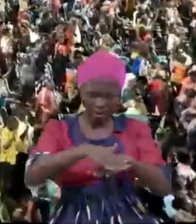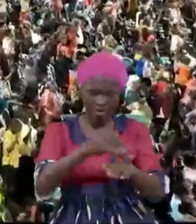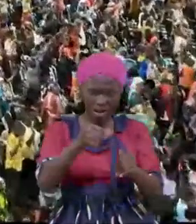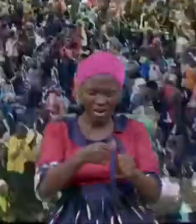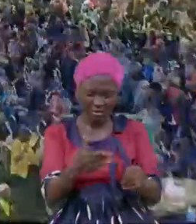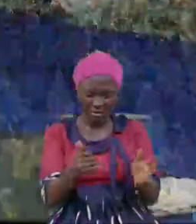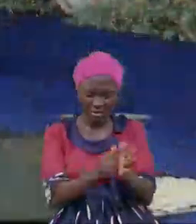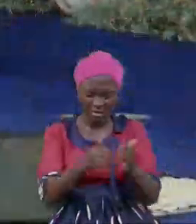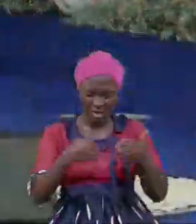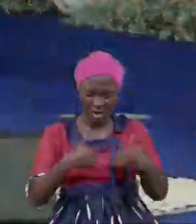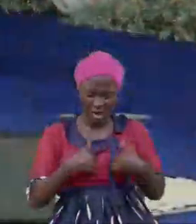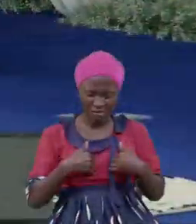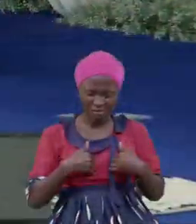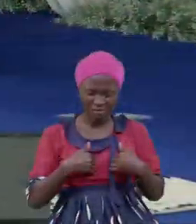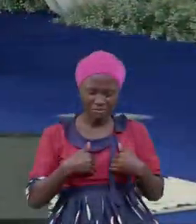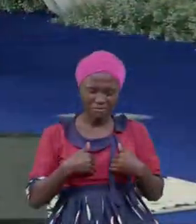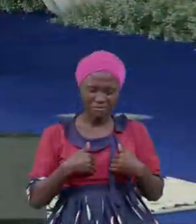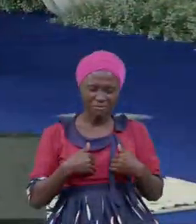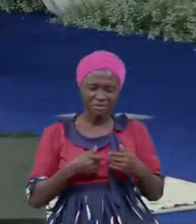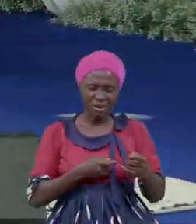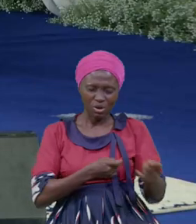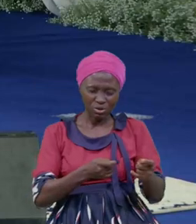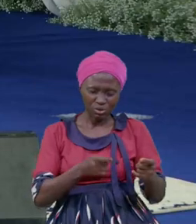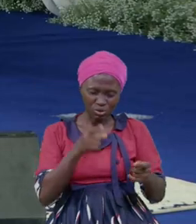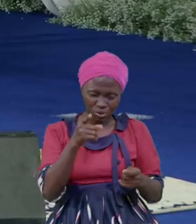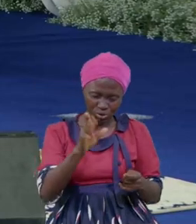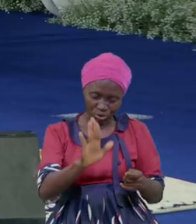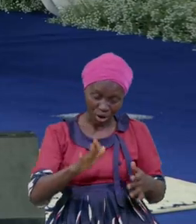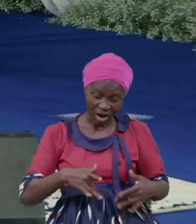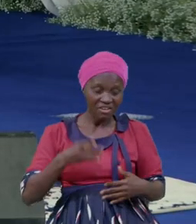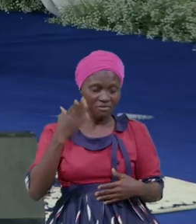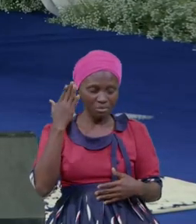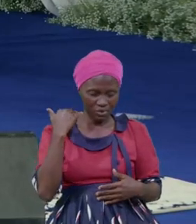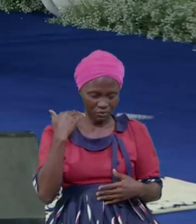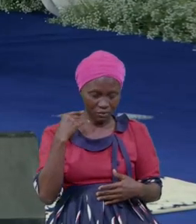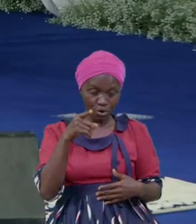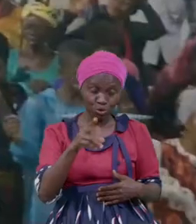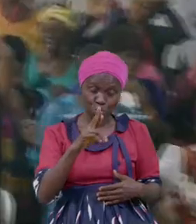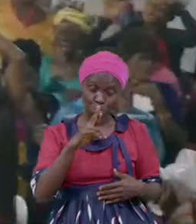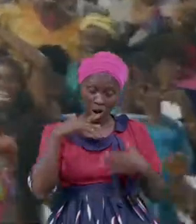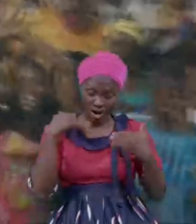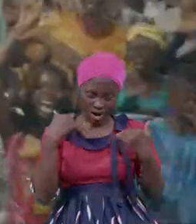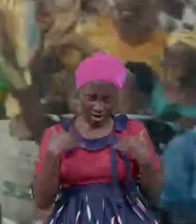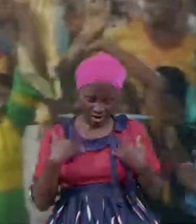before. You're healed. I am healed.